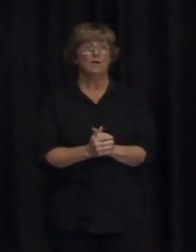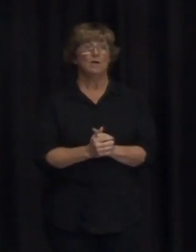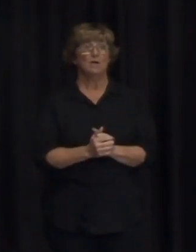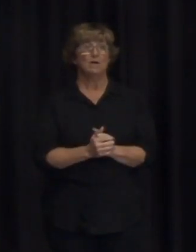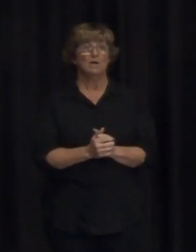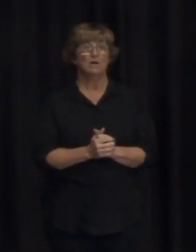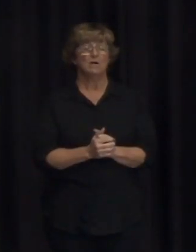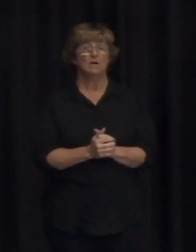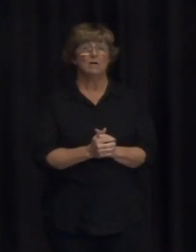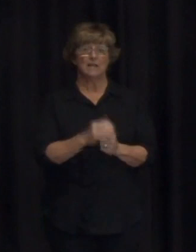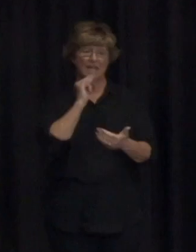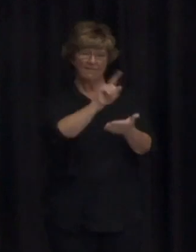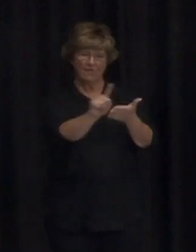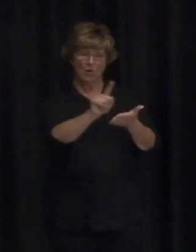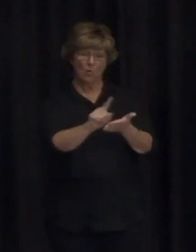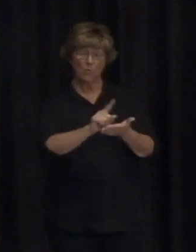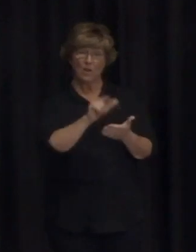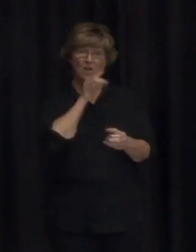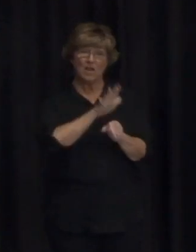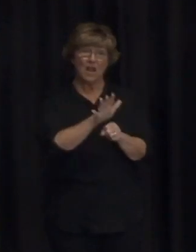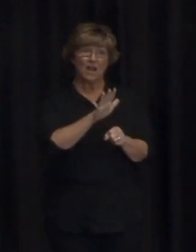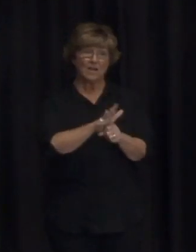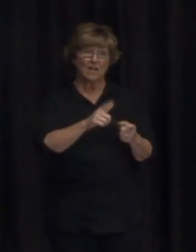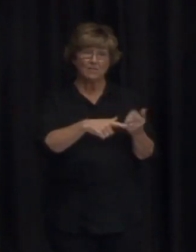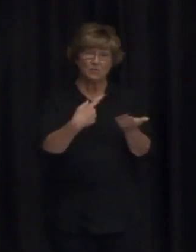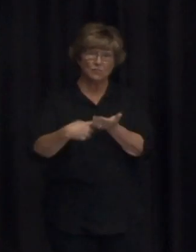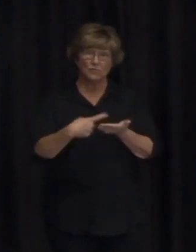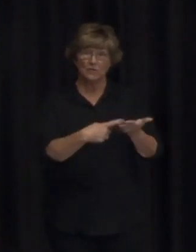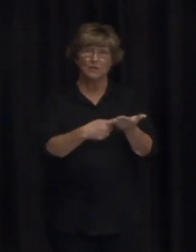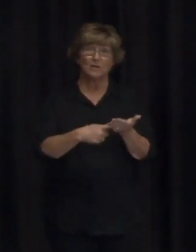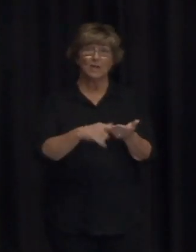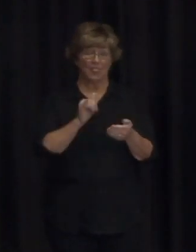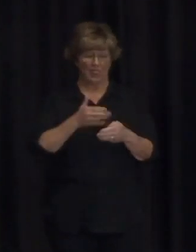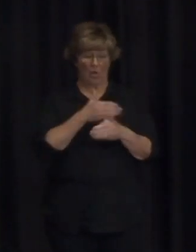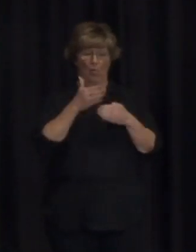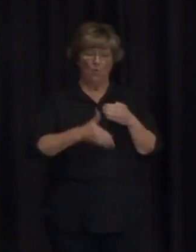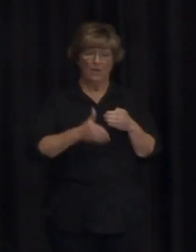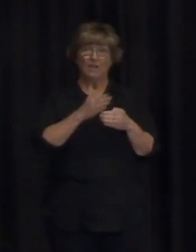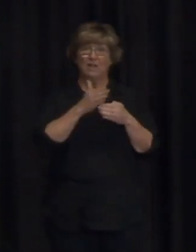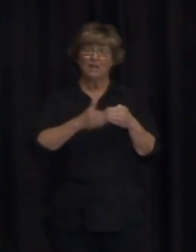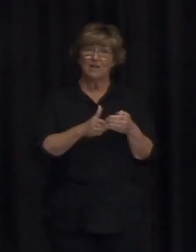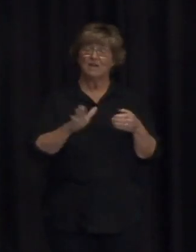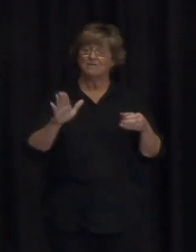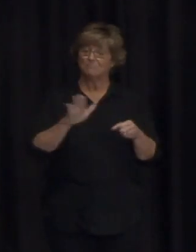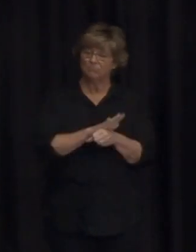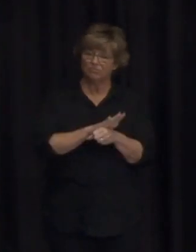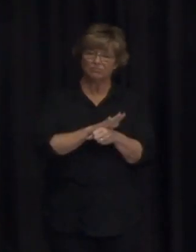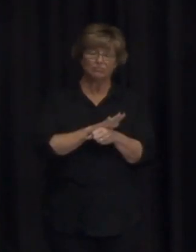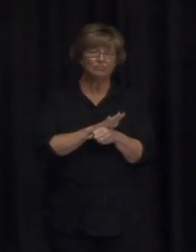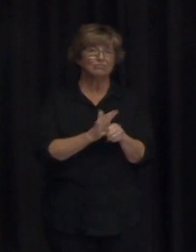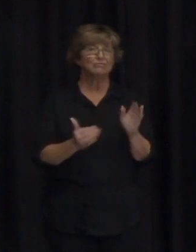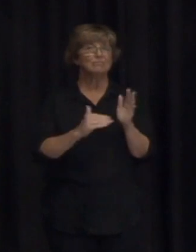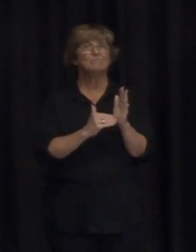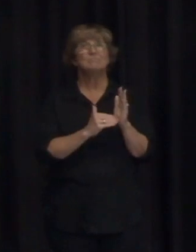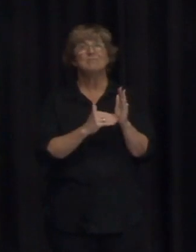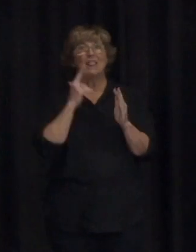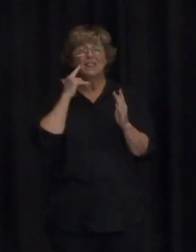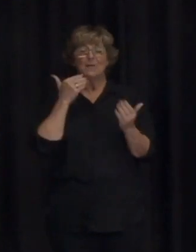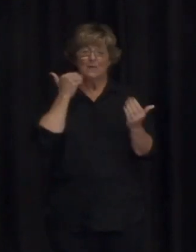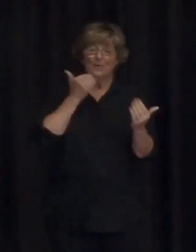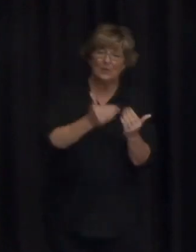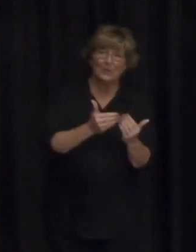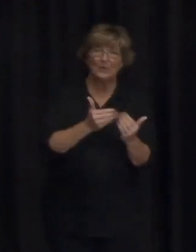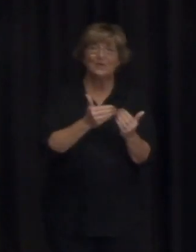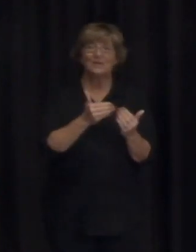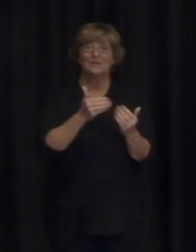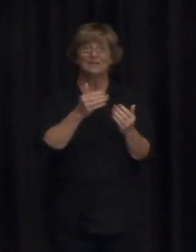As if weeks weren't enough of conversations, the weekends have been filled with yet again thinking we're close, getting